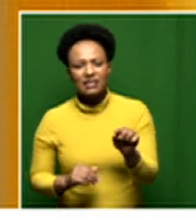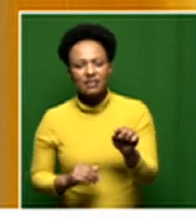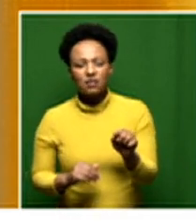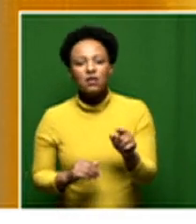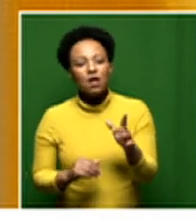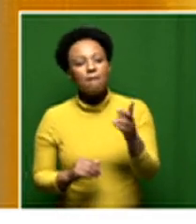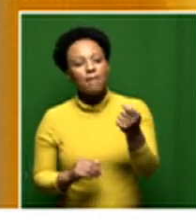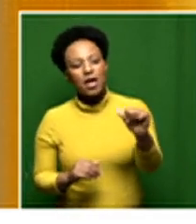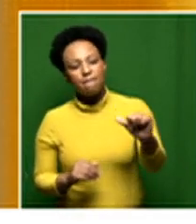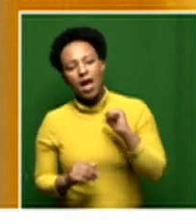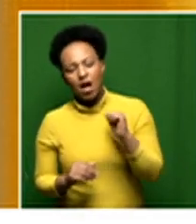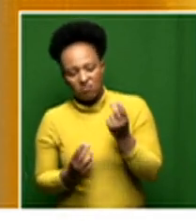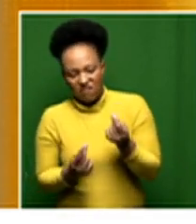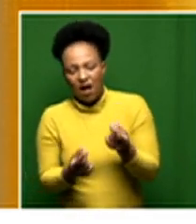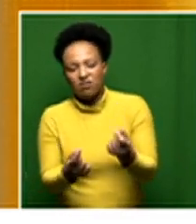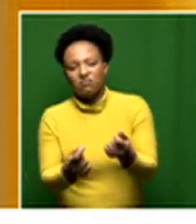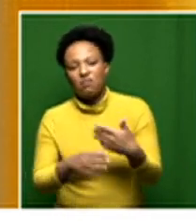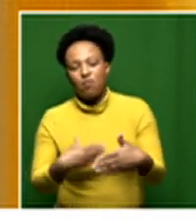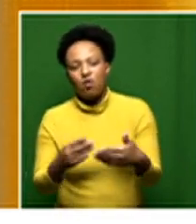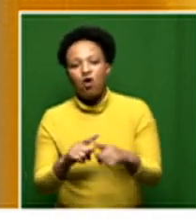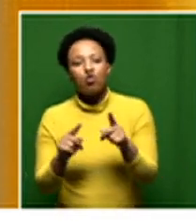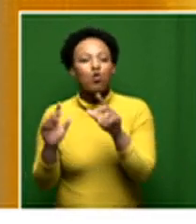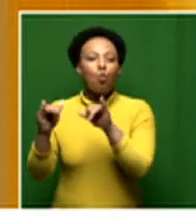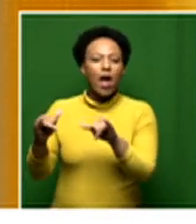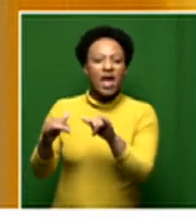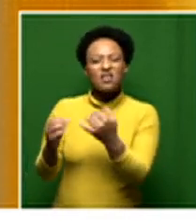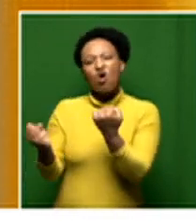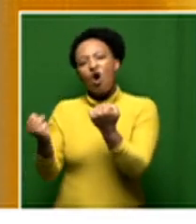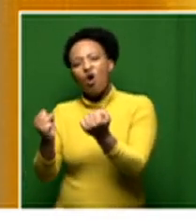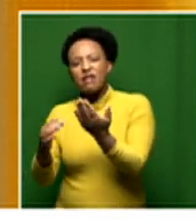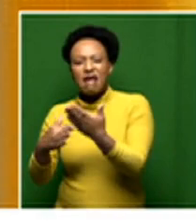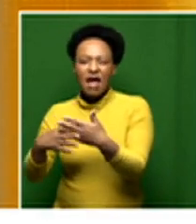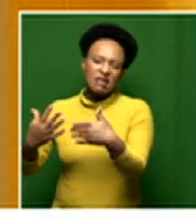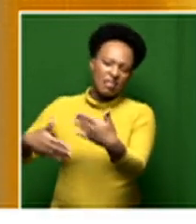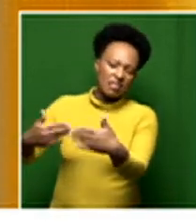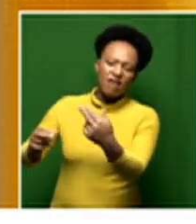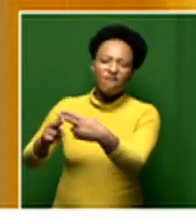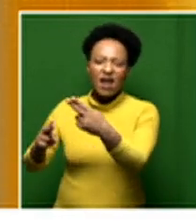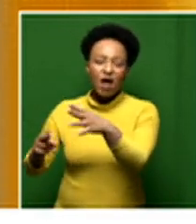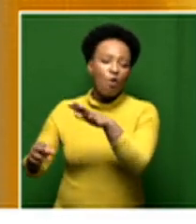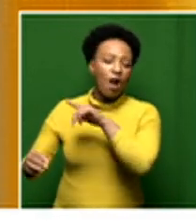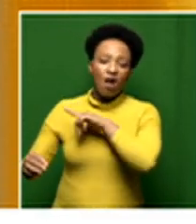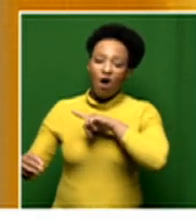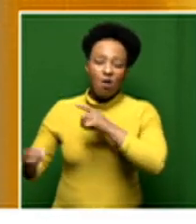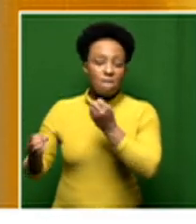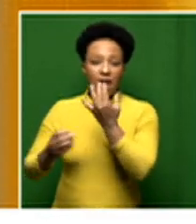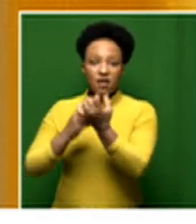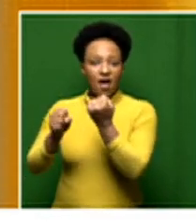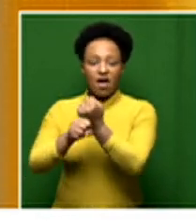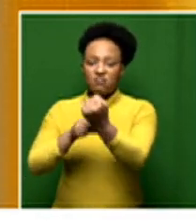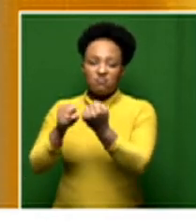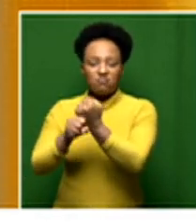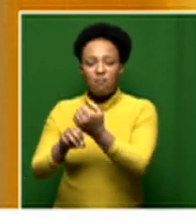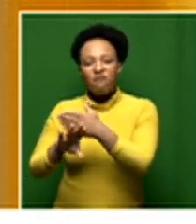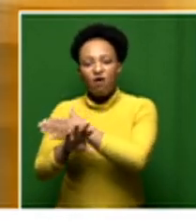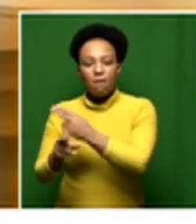be recovered through a much faster process than waiting for a conviction that will take often many years. And in respect